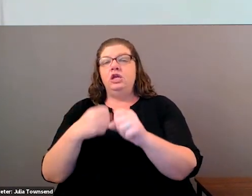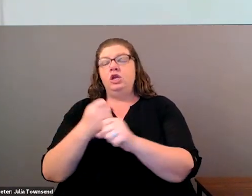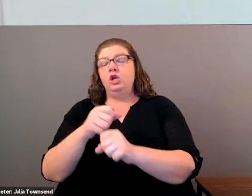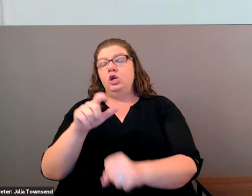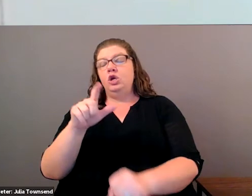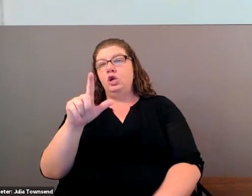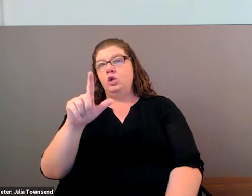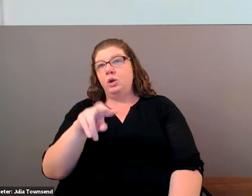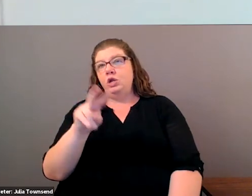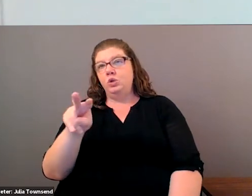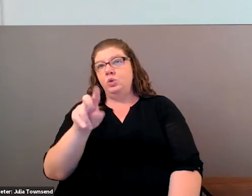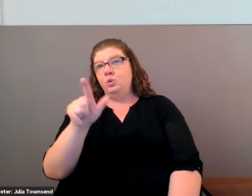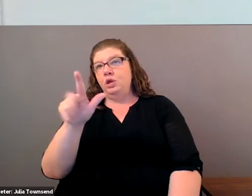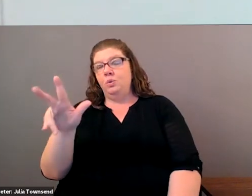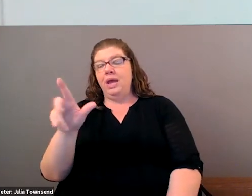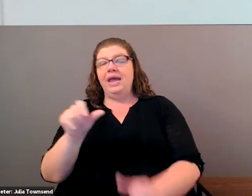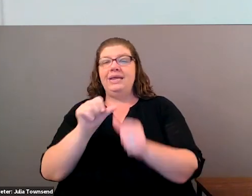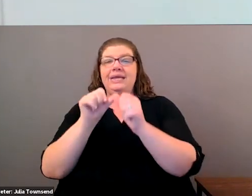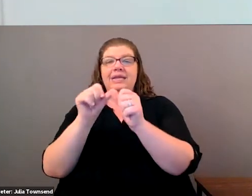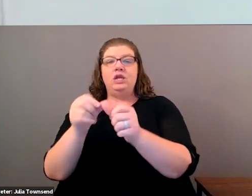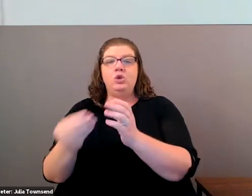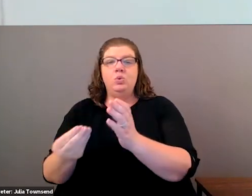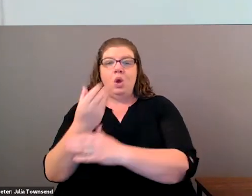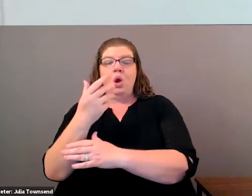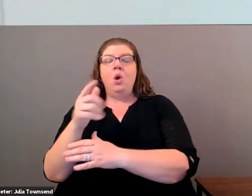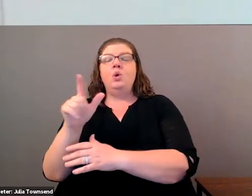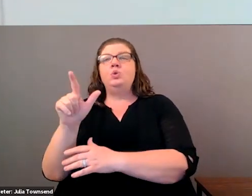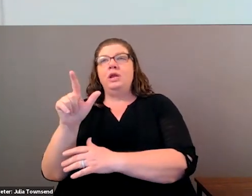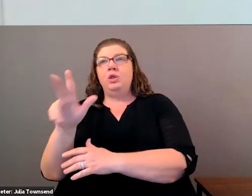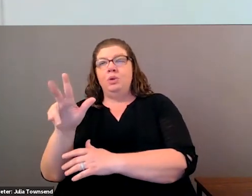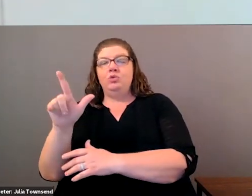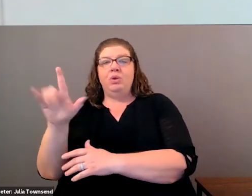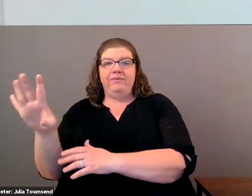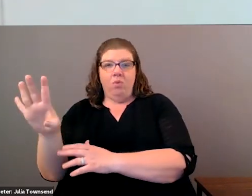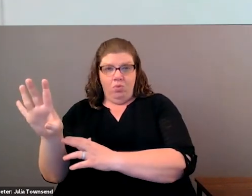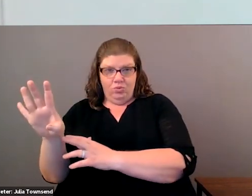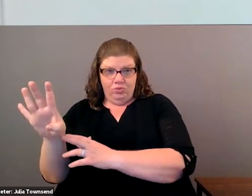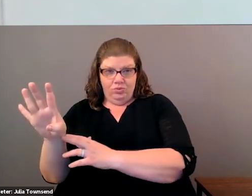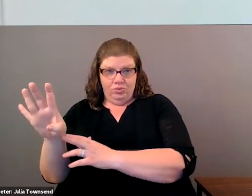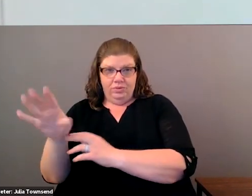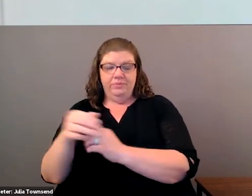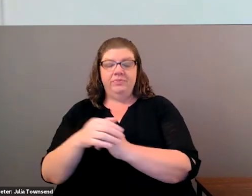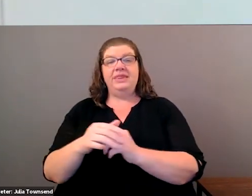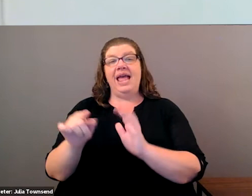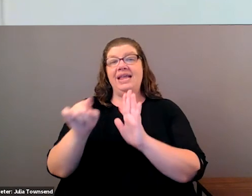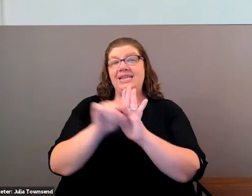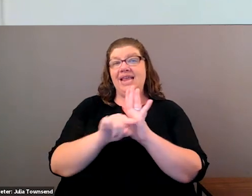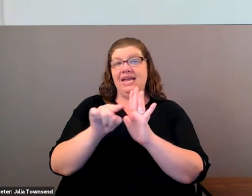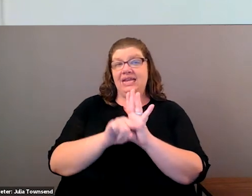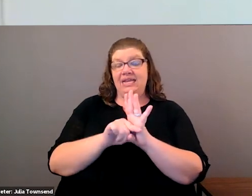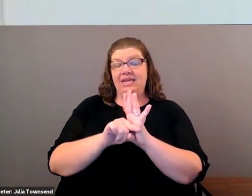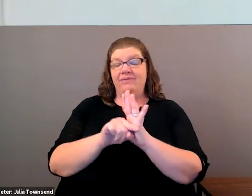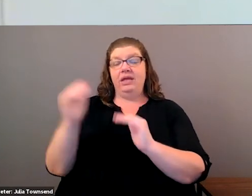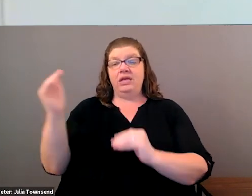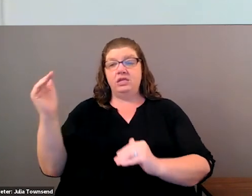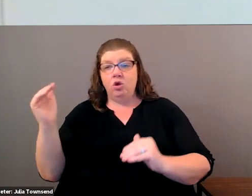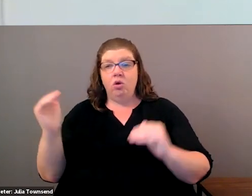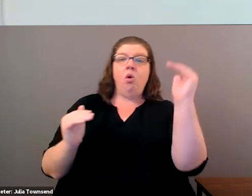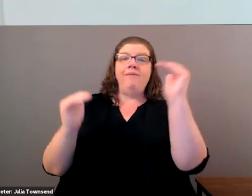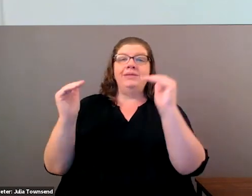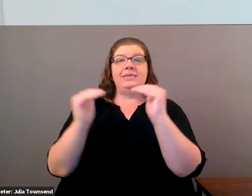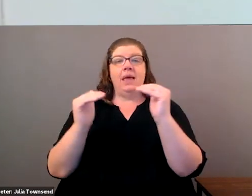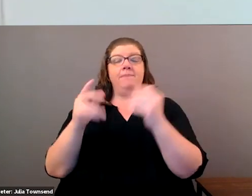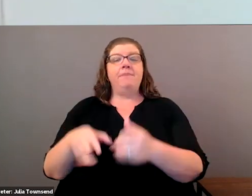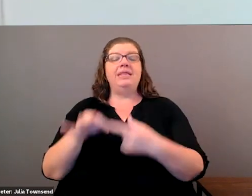22-23 and continues to grow in 23-24. The negative is offset by the special reserve